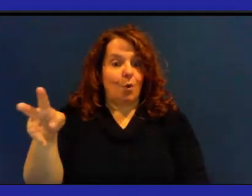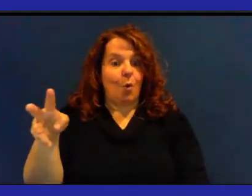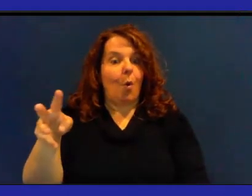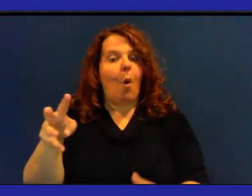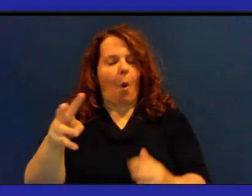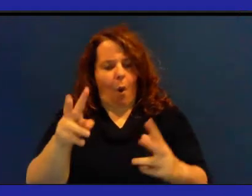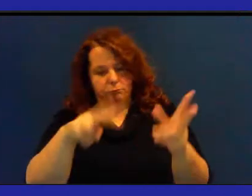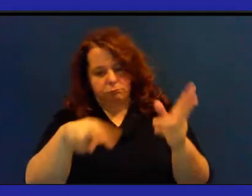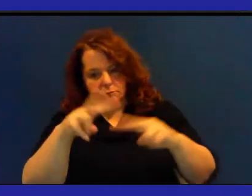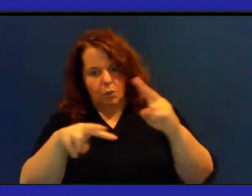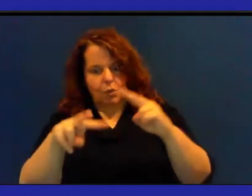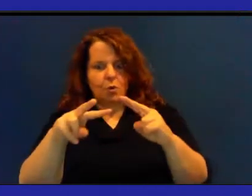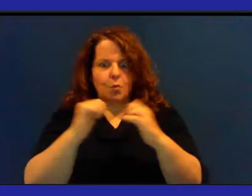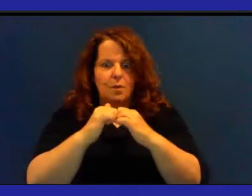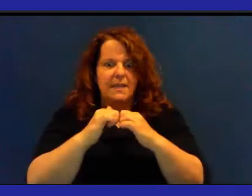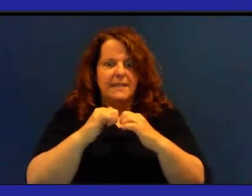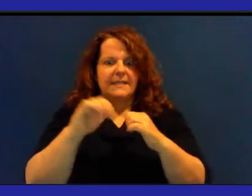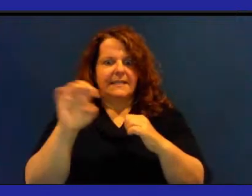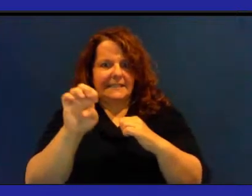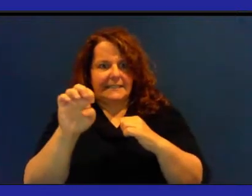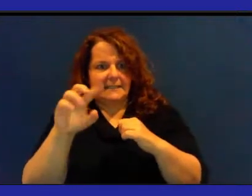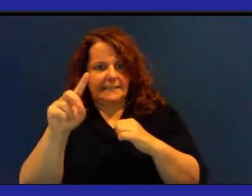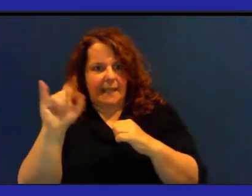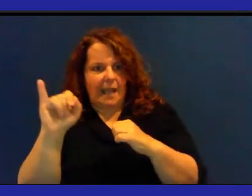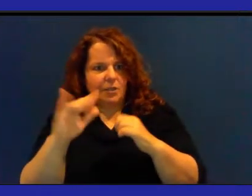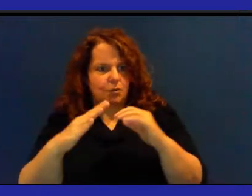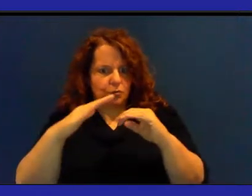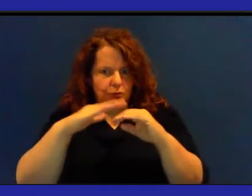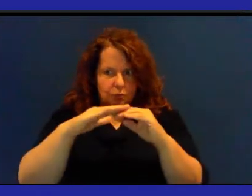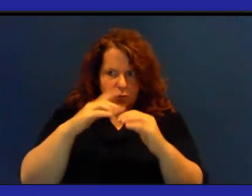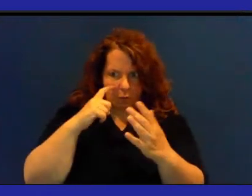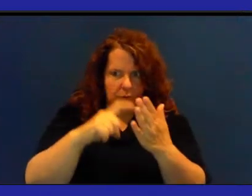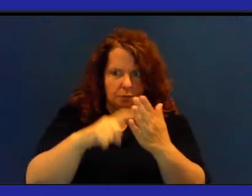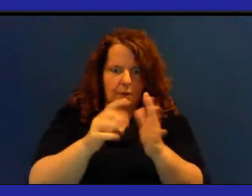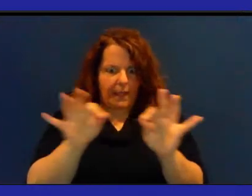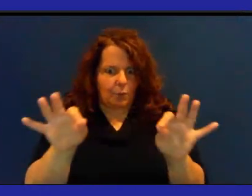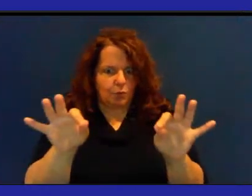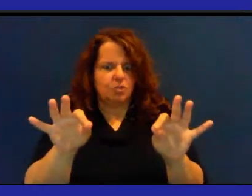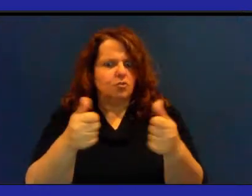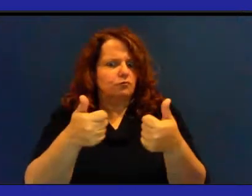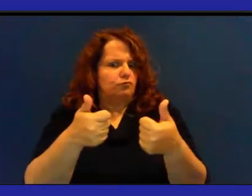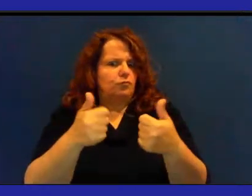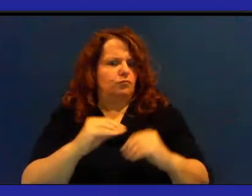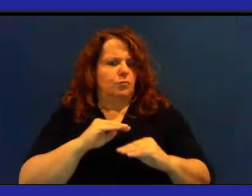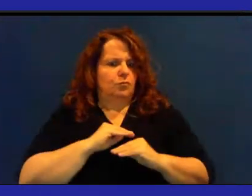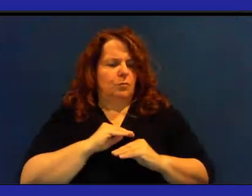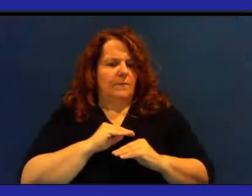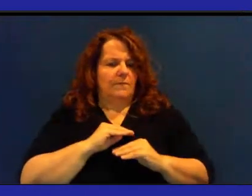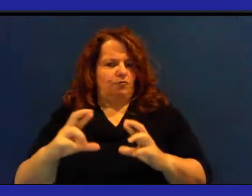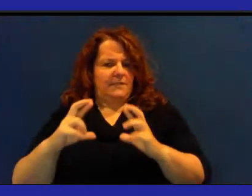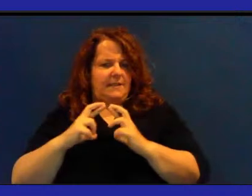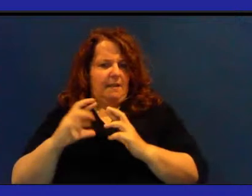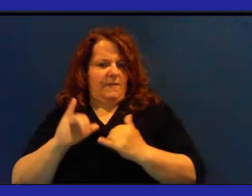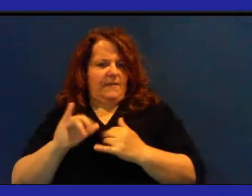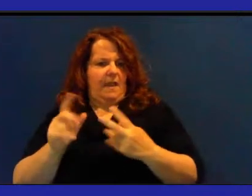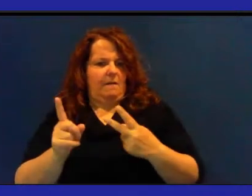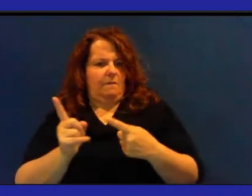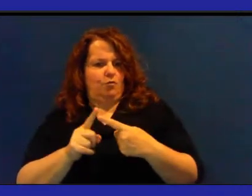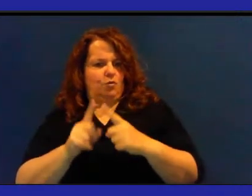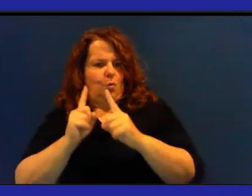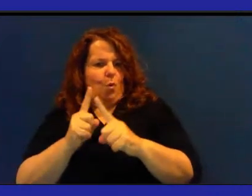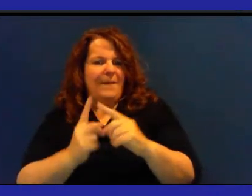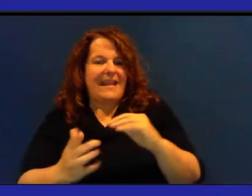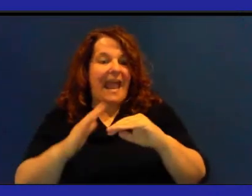to race, ethnicity, and language, and so we're proposing to retire that goal, but to add in a